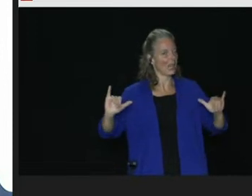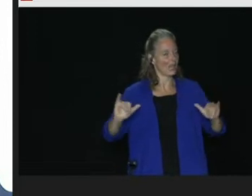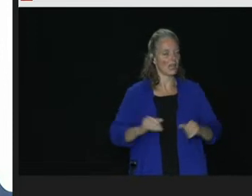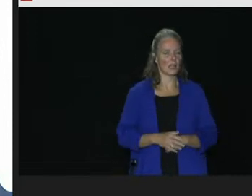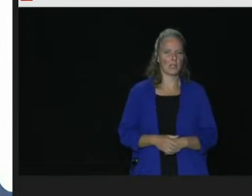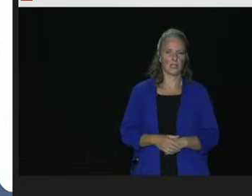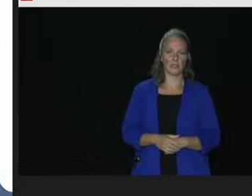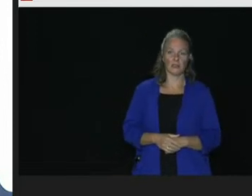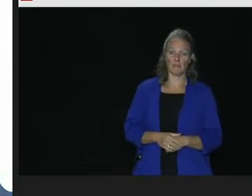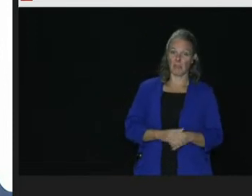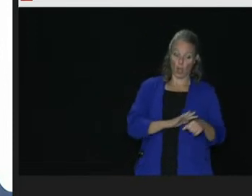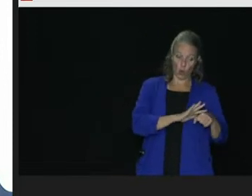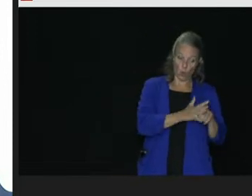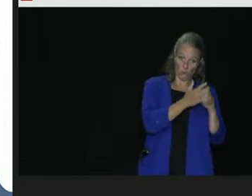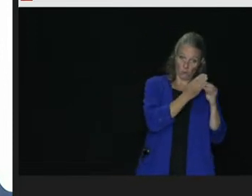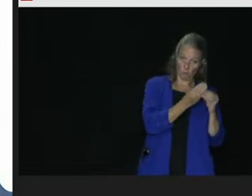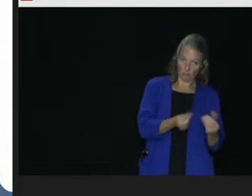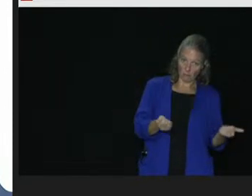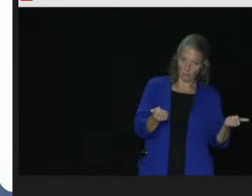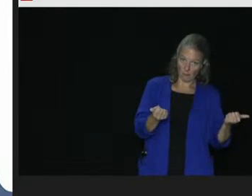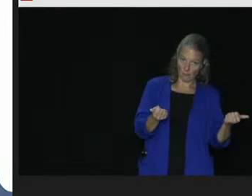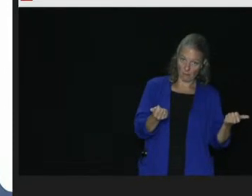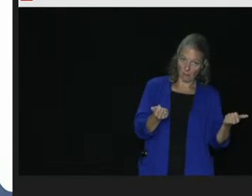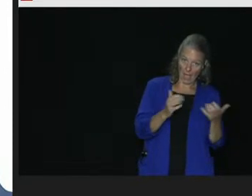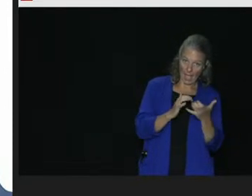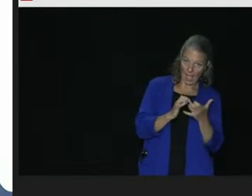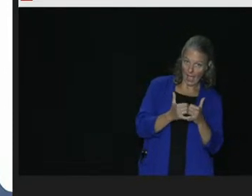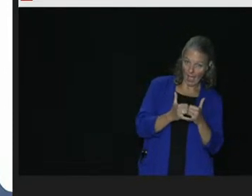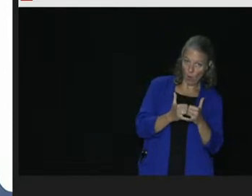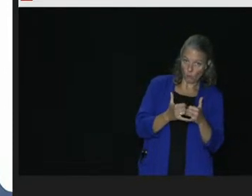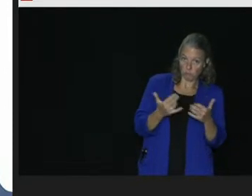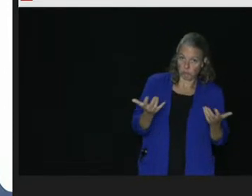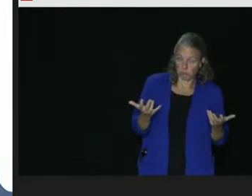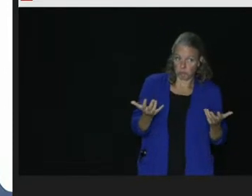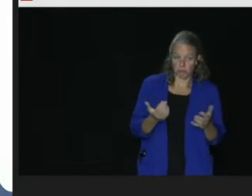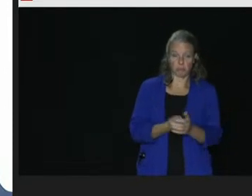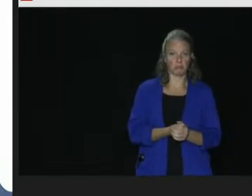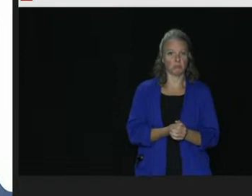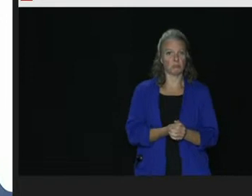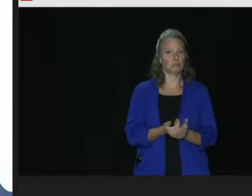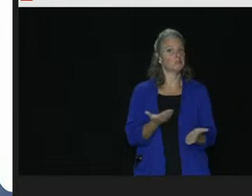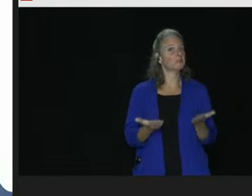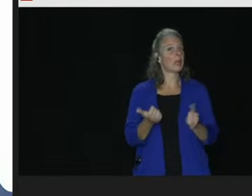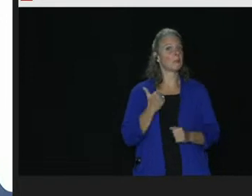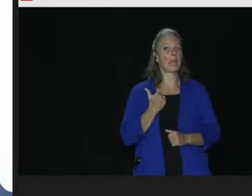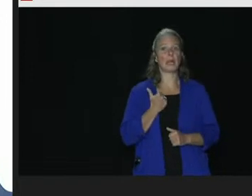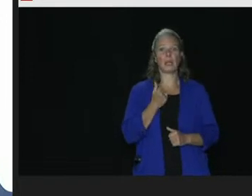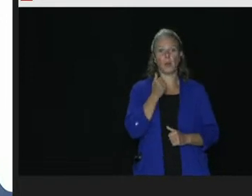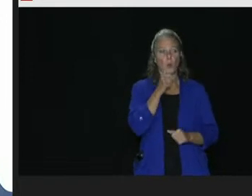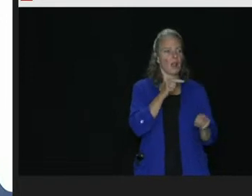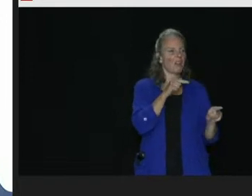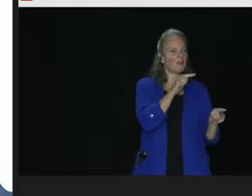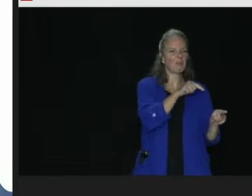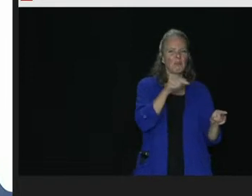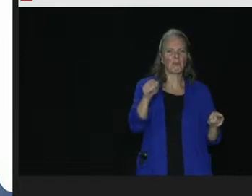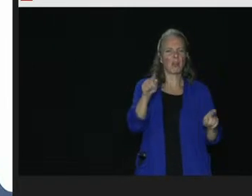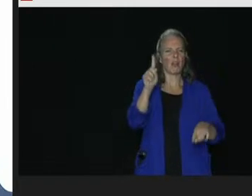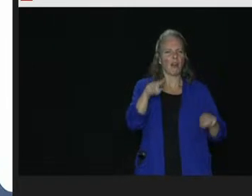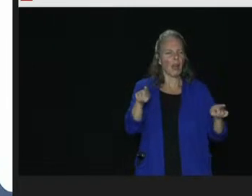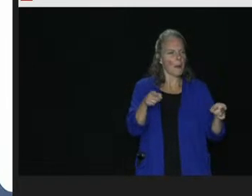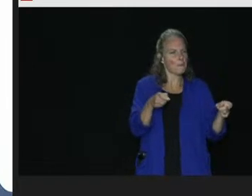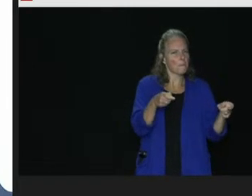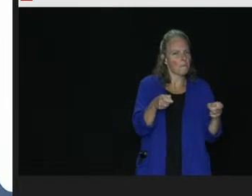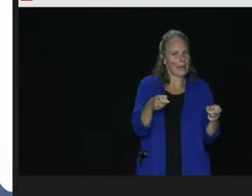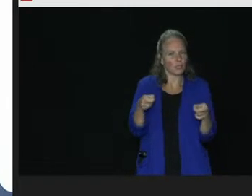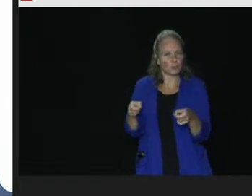How will it happen? Well, perhaps in Canada, we will have different levels of manageability. That may be